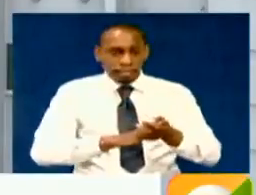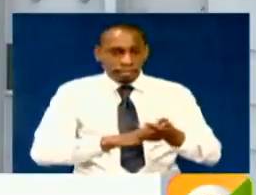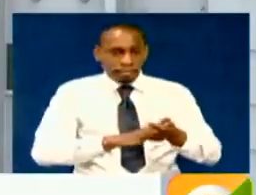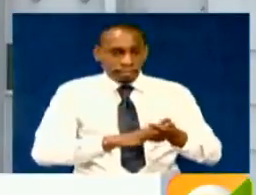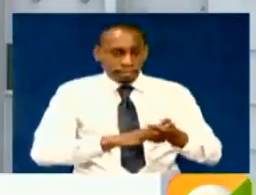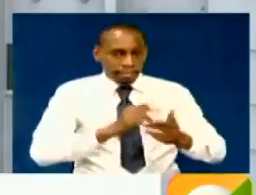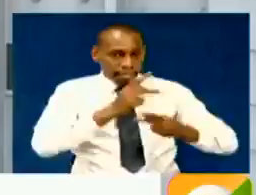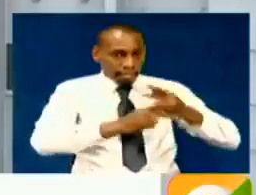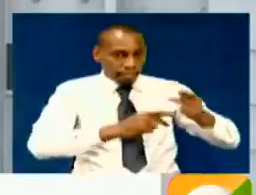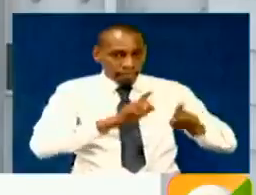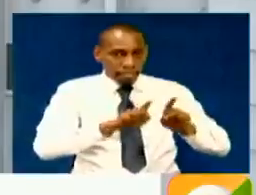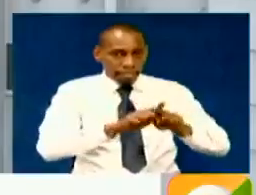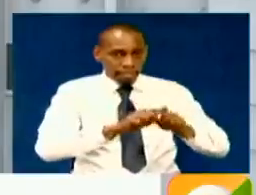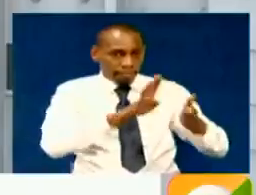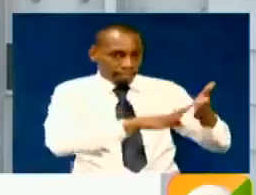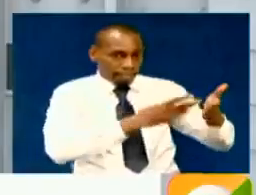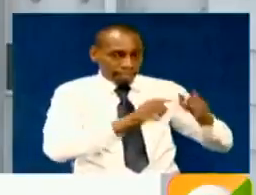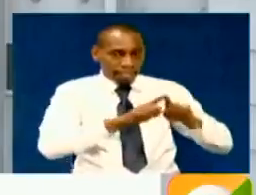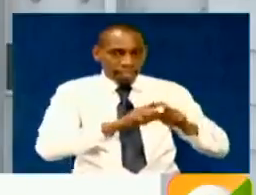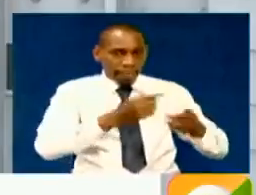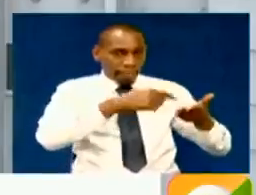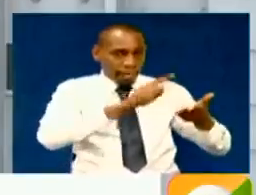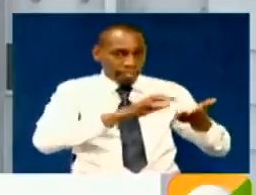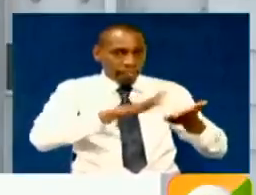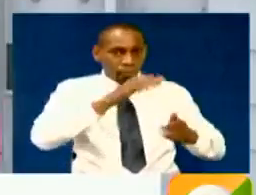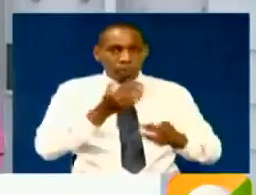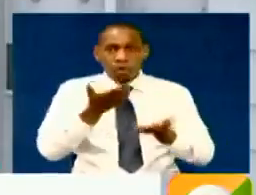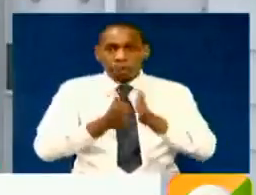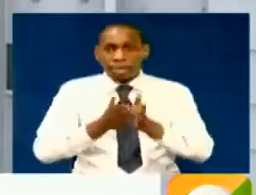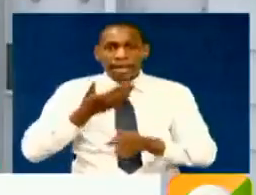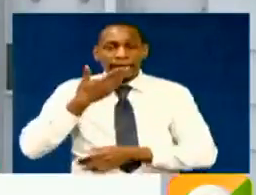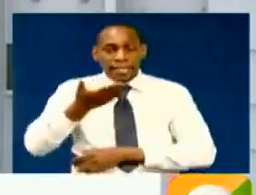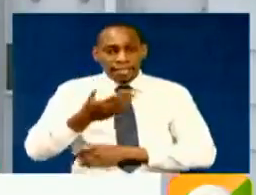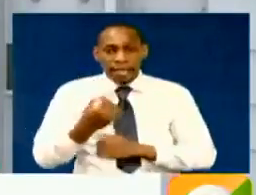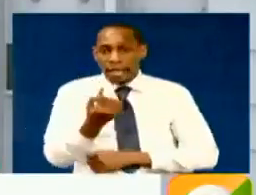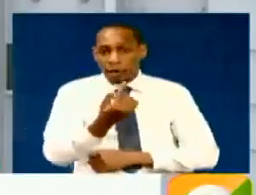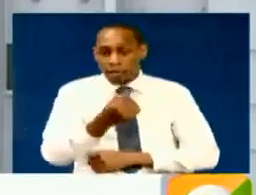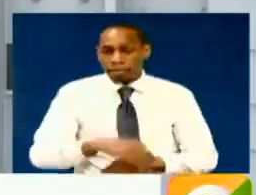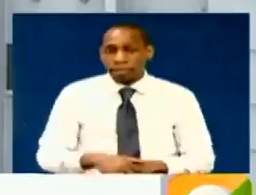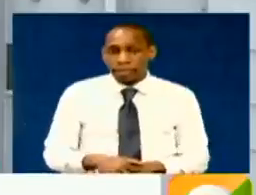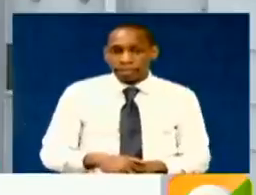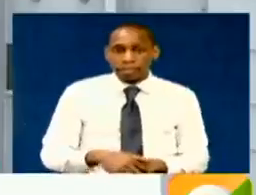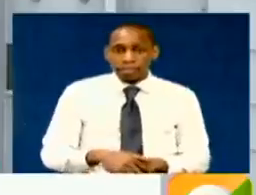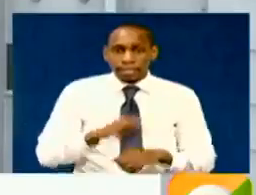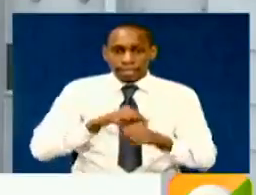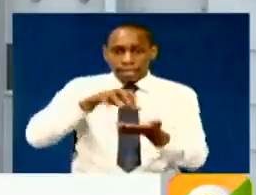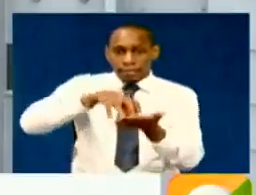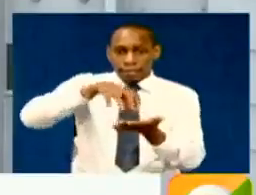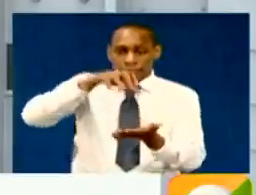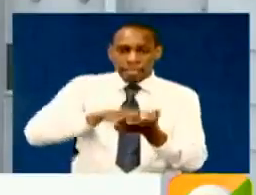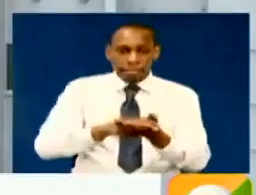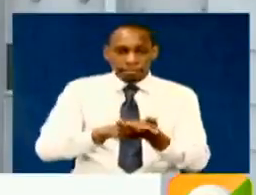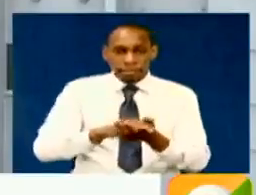the how, the process, was awarded more marks than just the answer itself. When baking, one mixes all